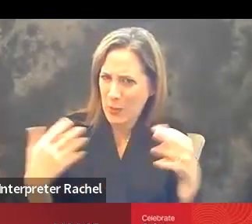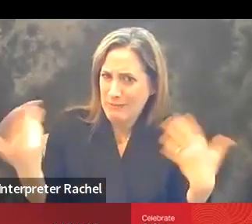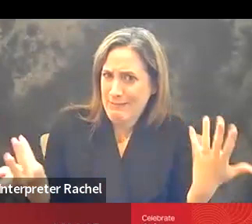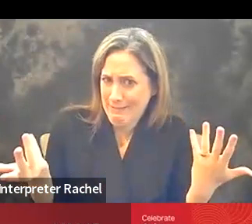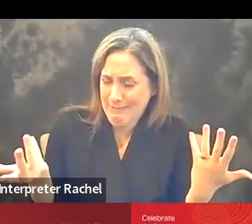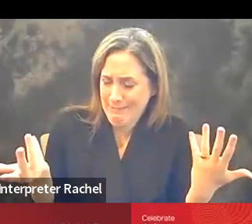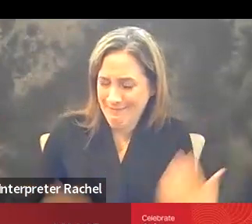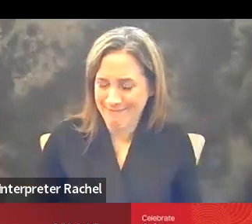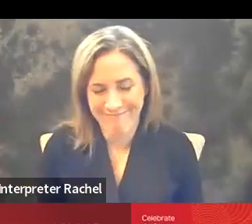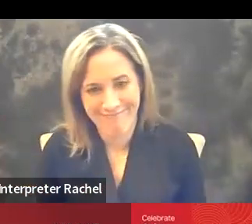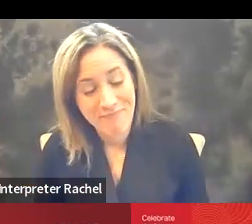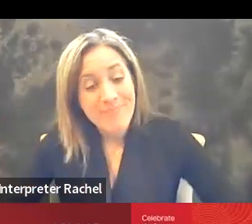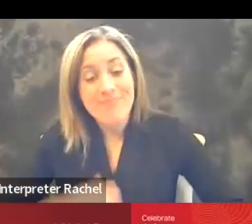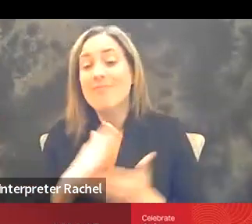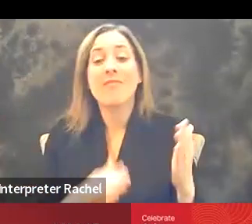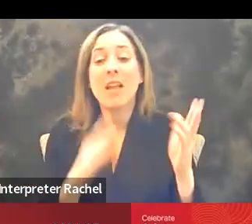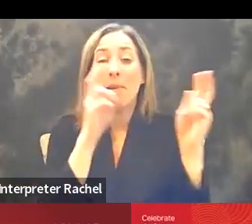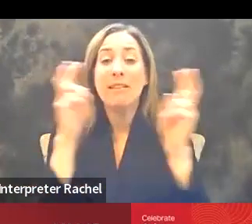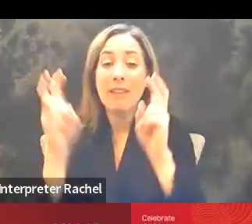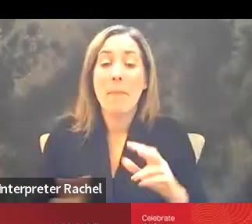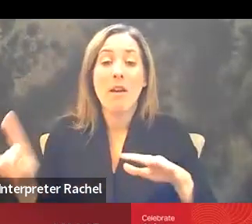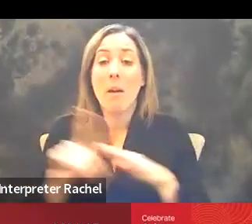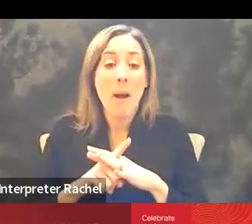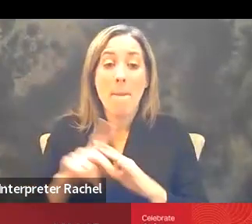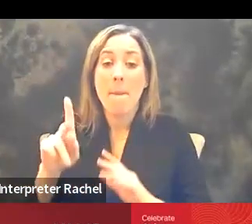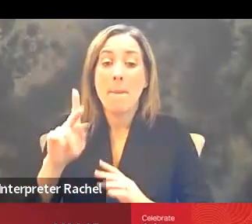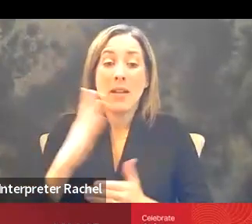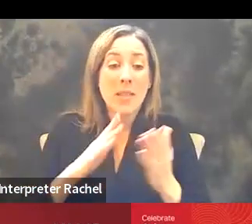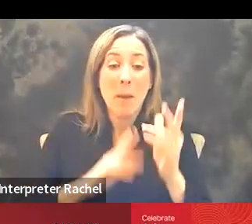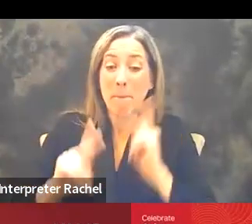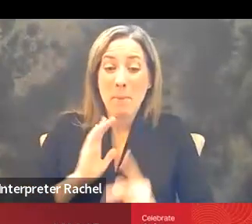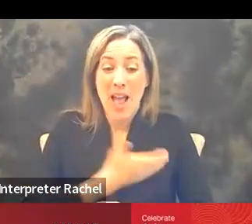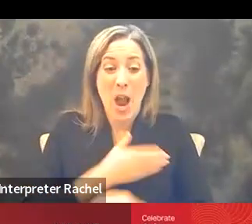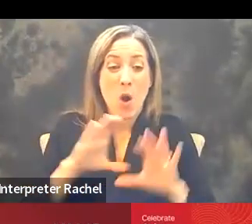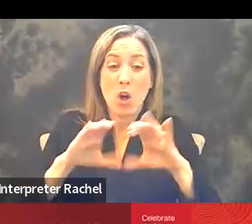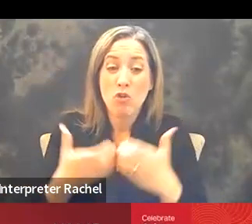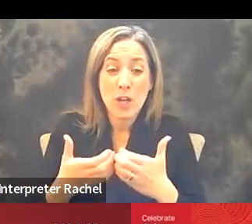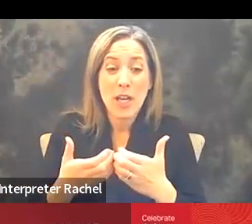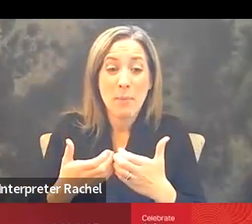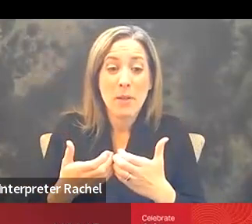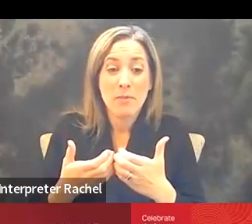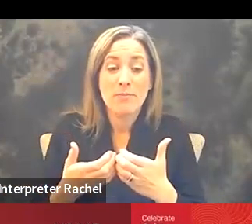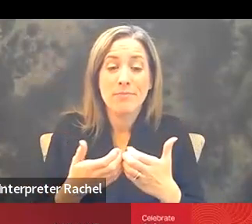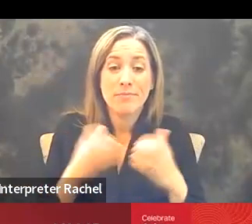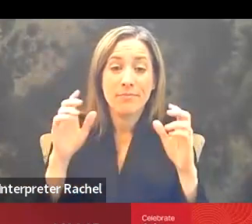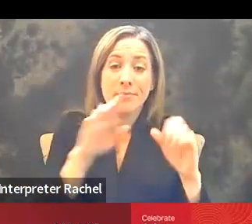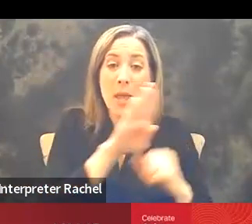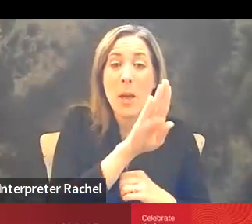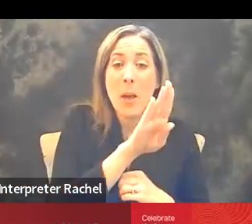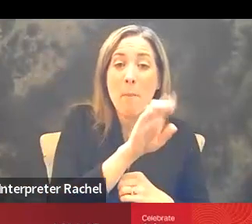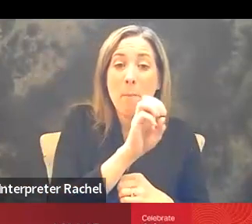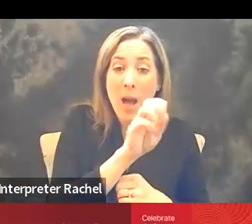some of those topics come up, some people in our group will write, bowel movement in parentheses,